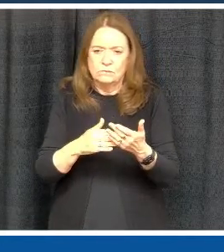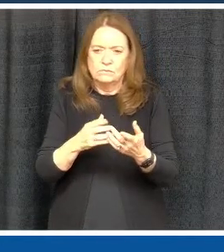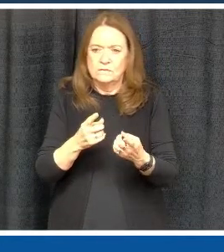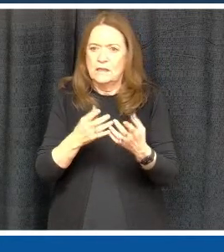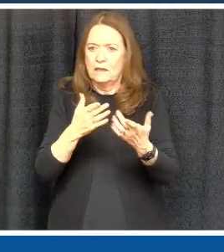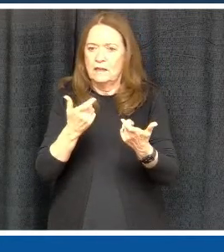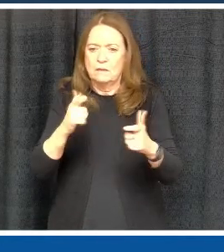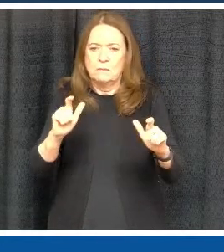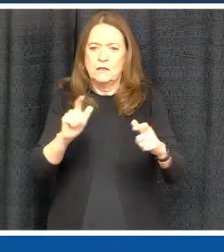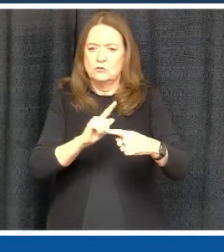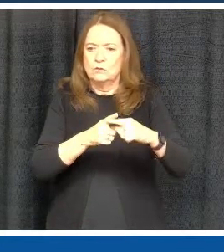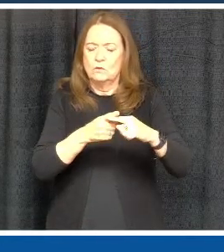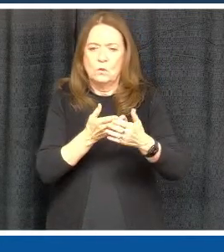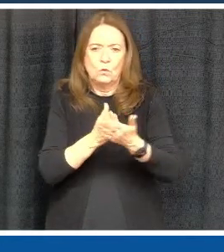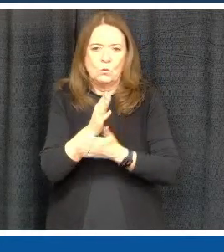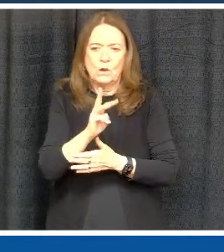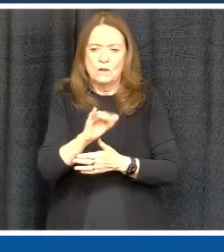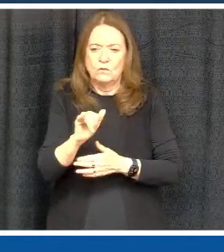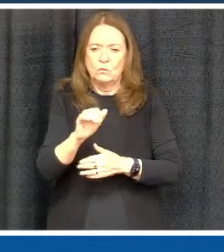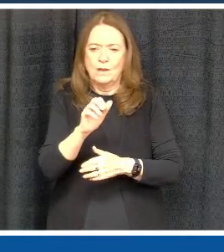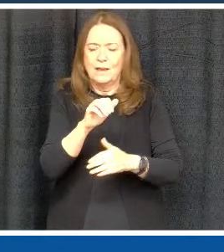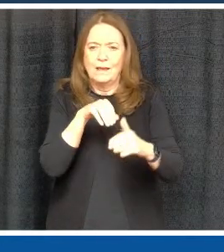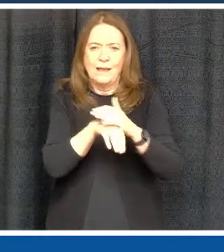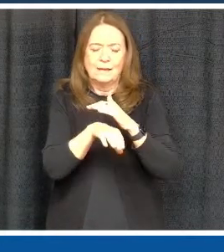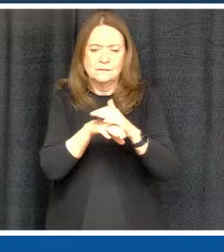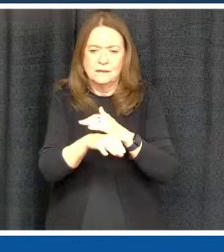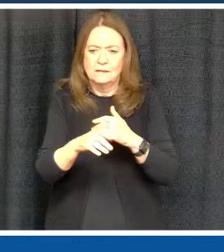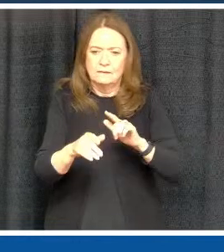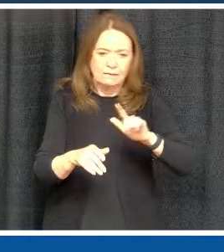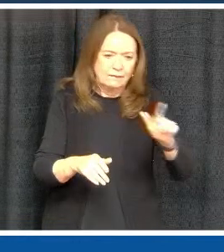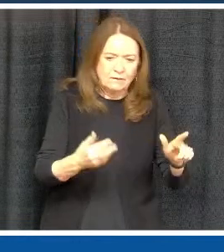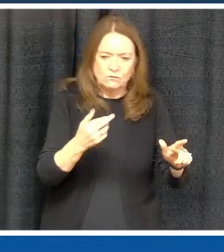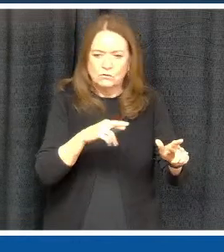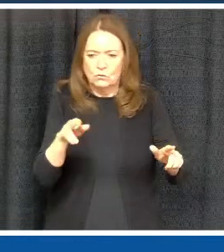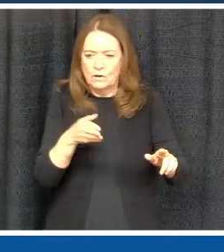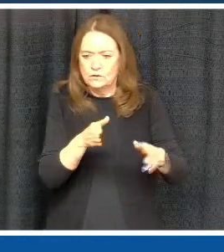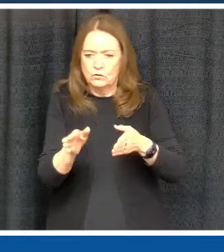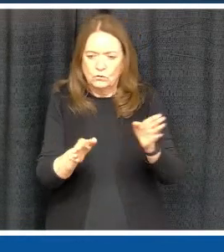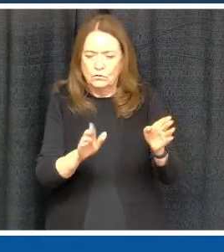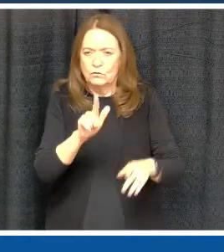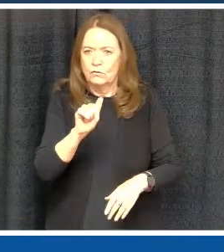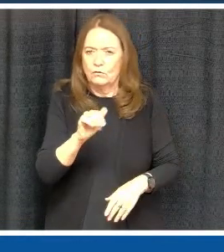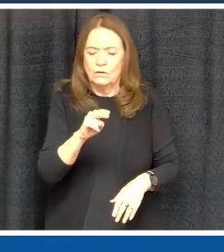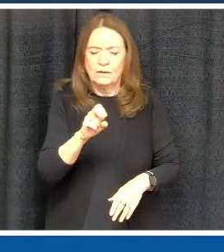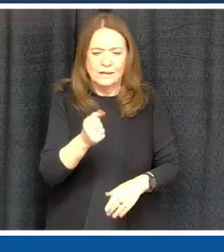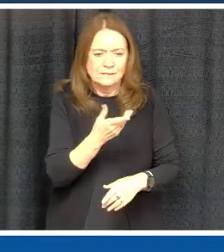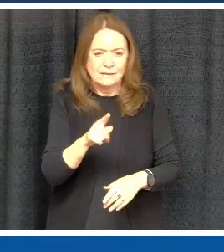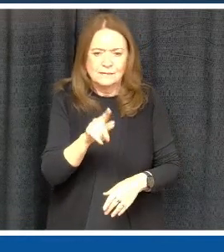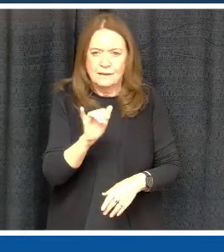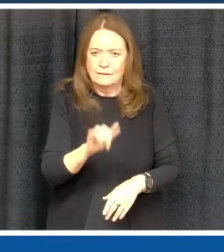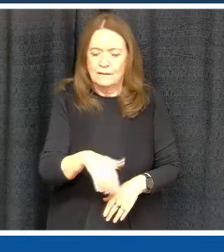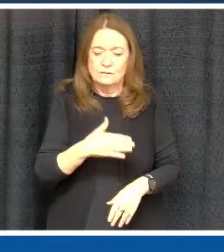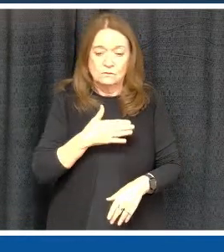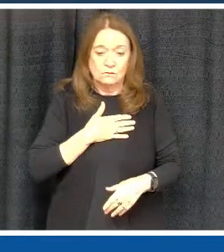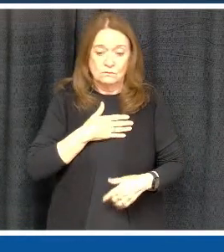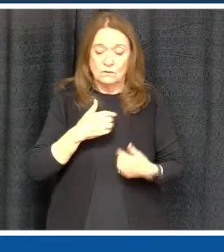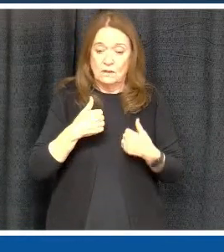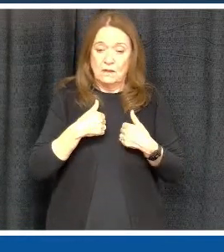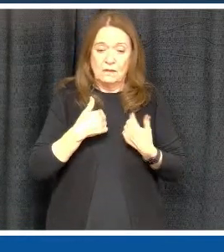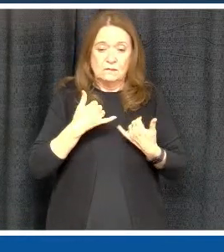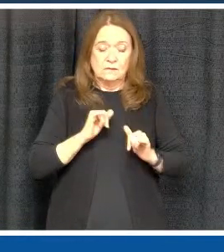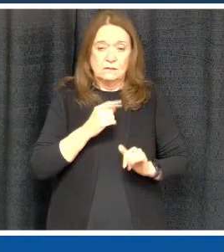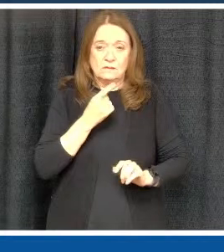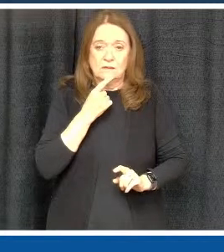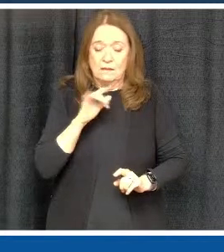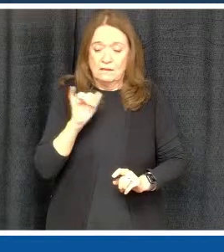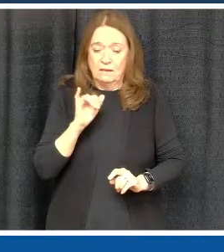even right-of-way access, left turn, right turn lanes and things like that. So, my stand still stands, as I